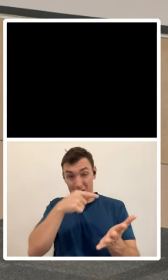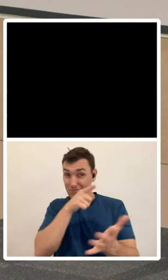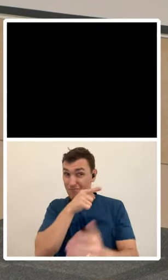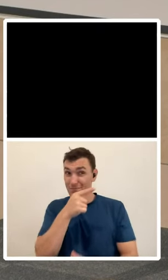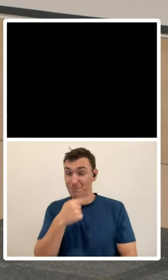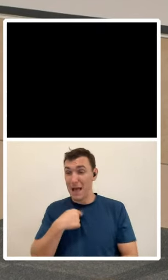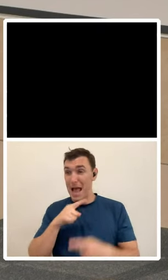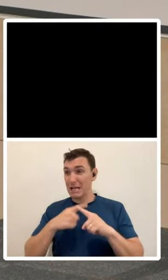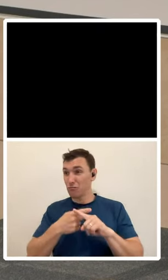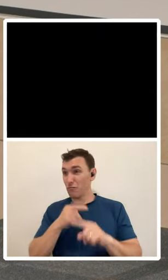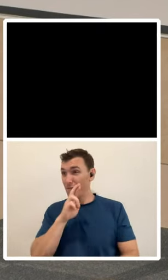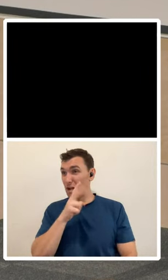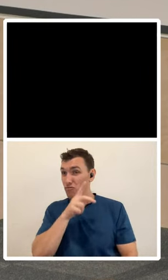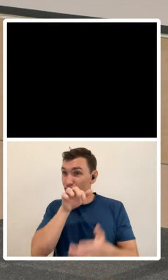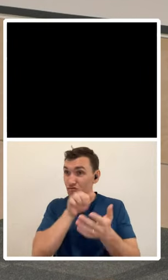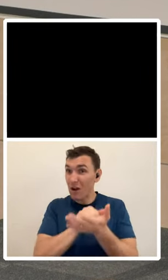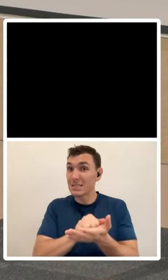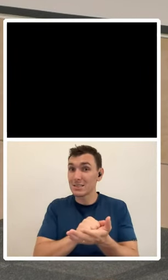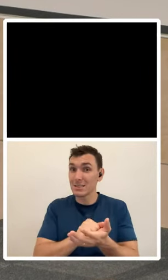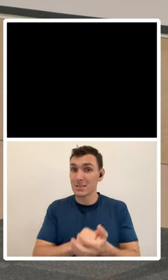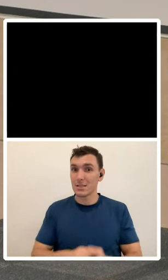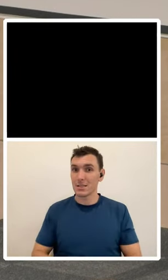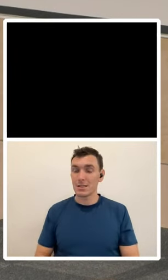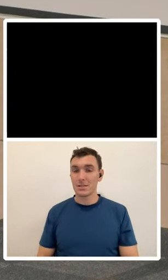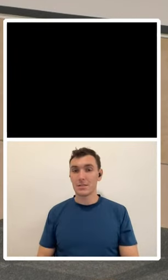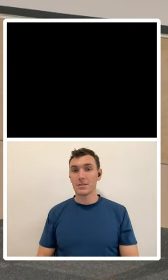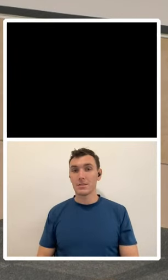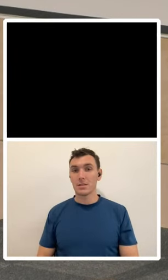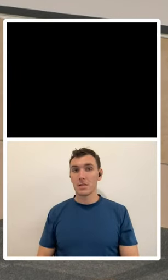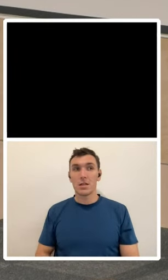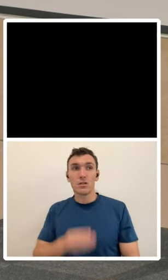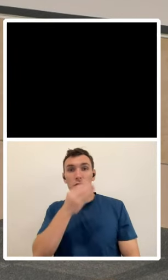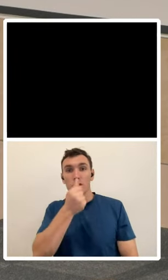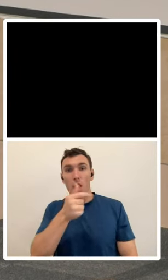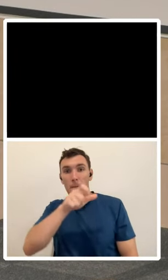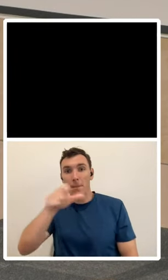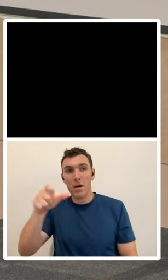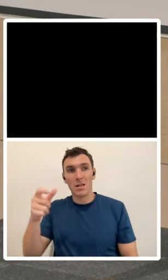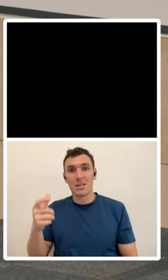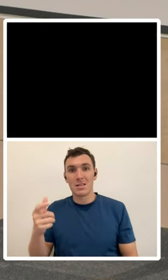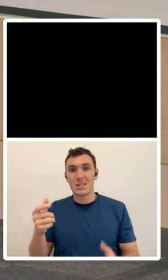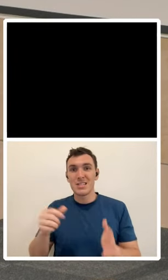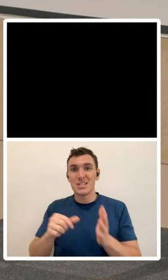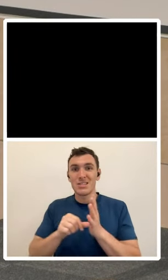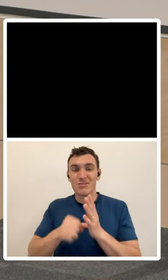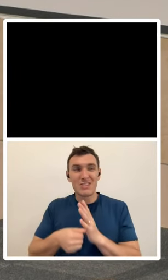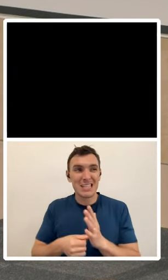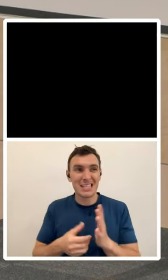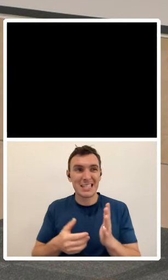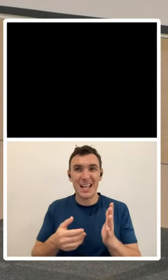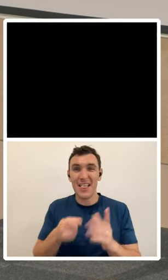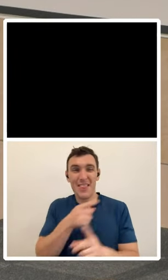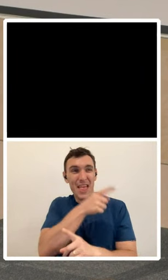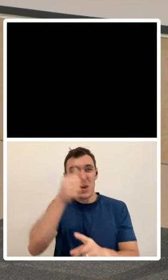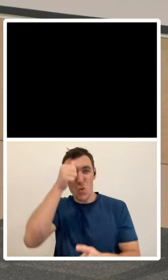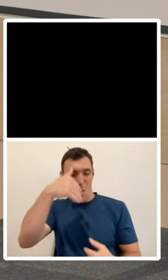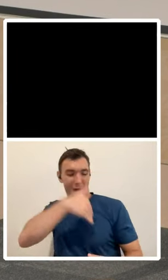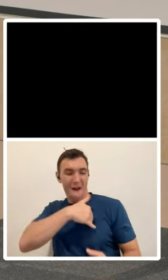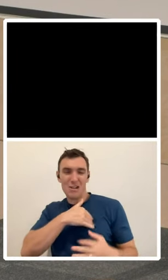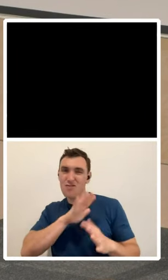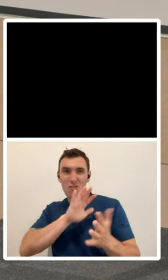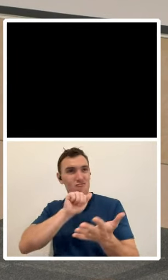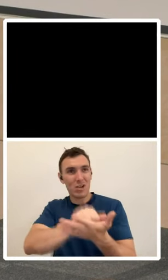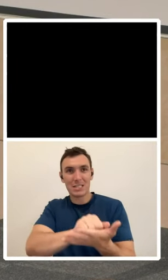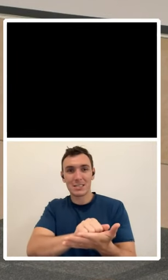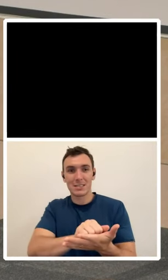life where they need £500,000 a year just to live. But they all know they should be doing something. They all know it's not right in their heart of hearts. You know what I mean? And I think I was very lucky to have met